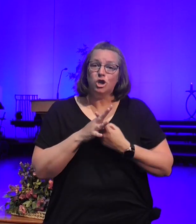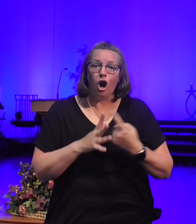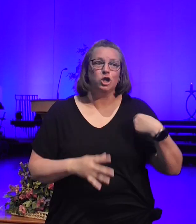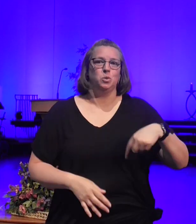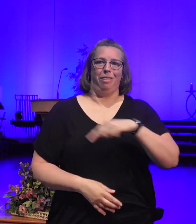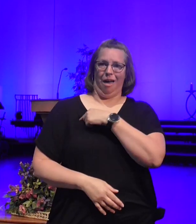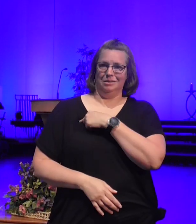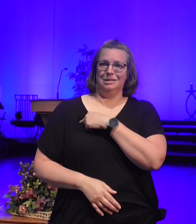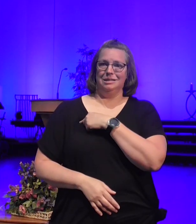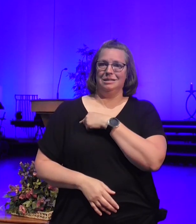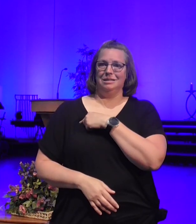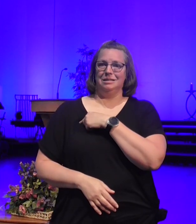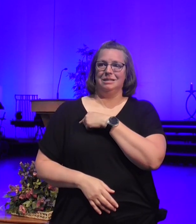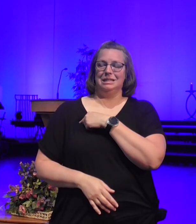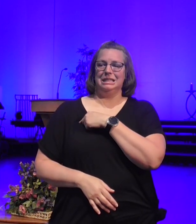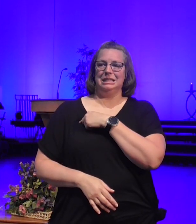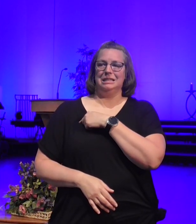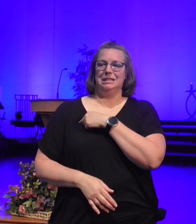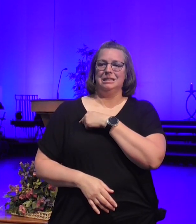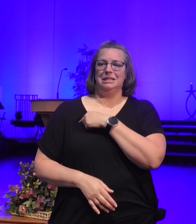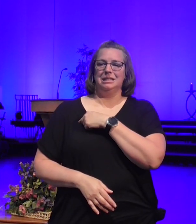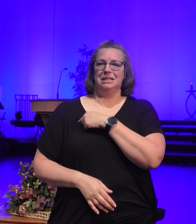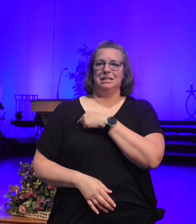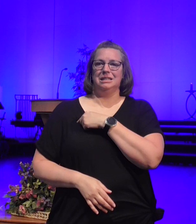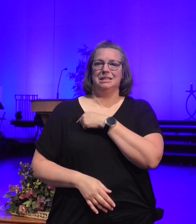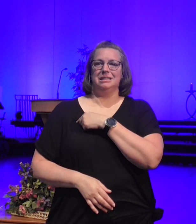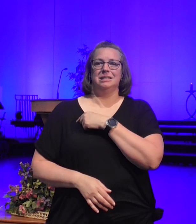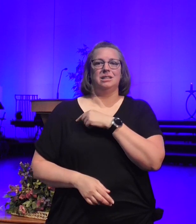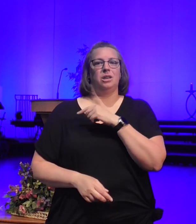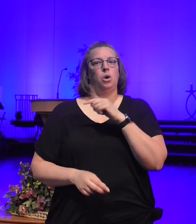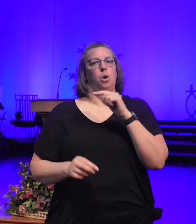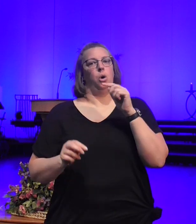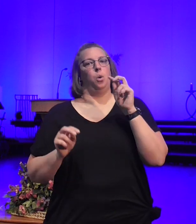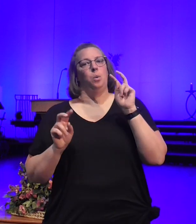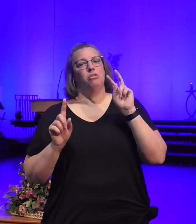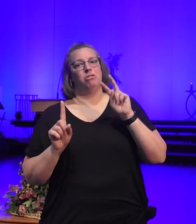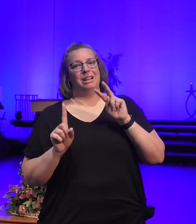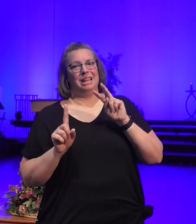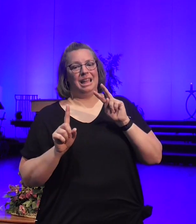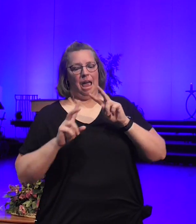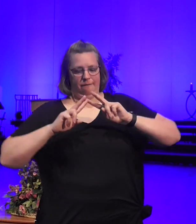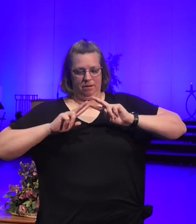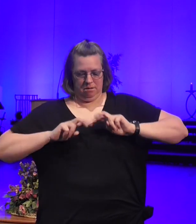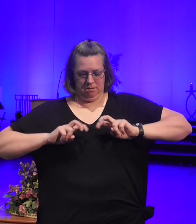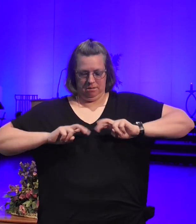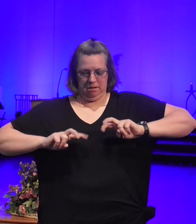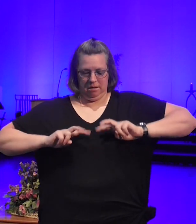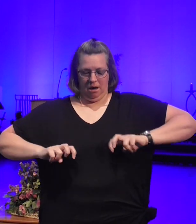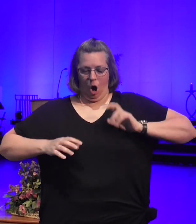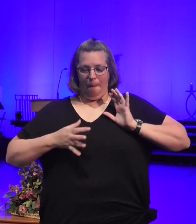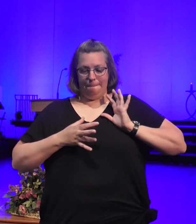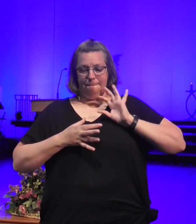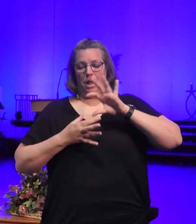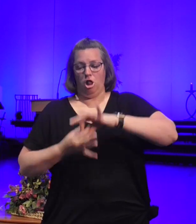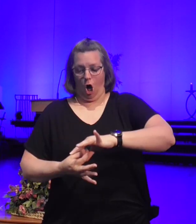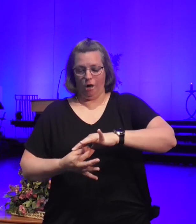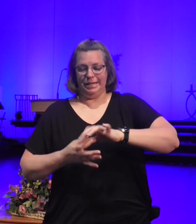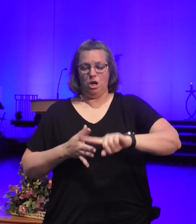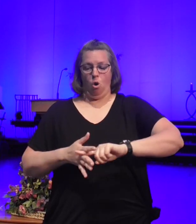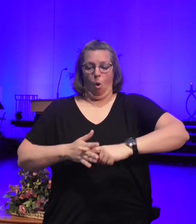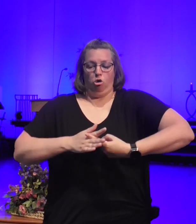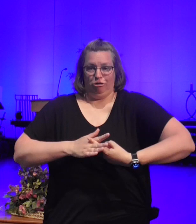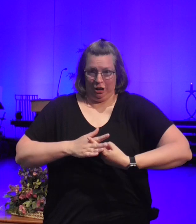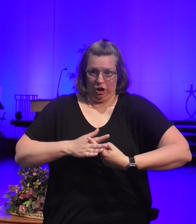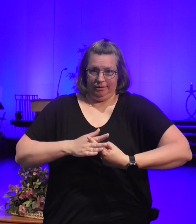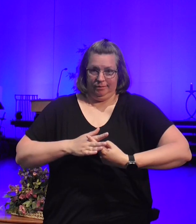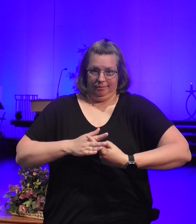us looking beautifully, consciously at our belonging origin and acknowledging